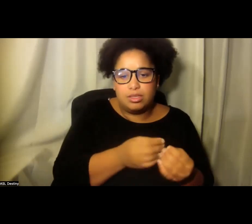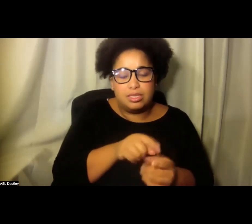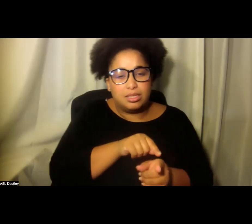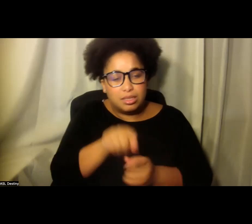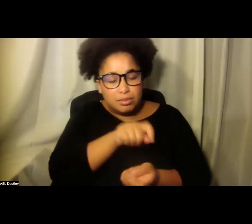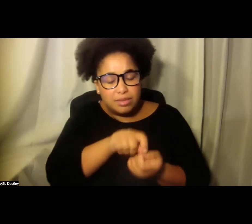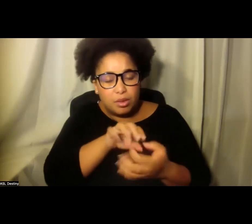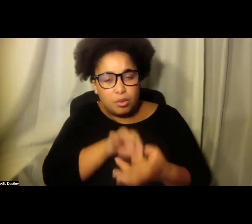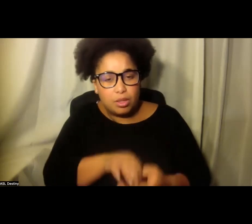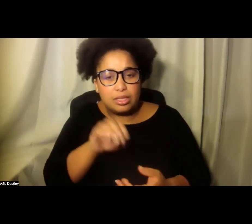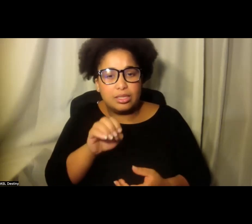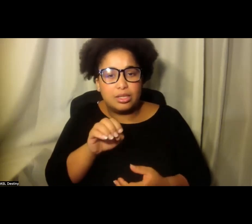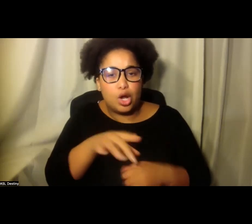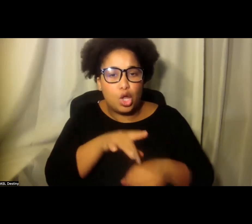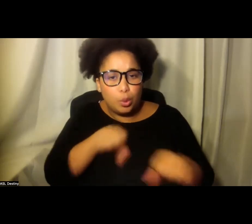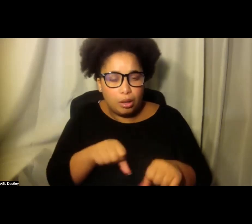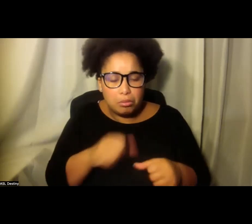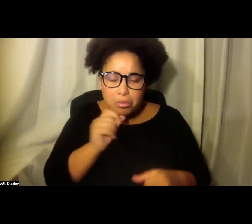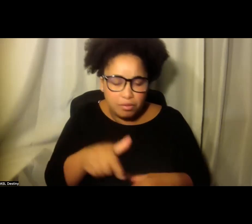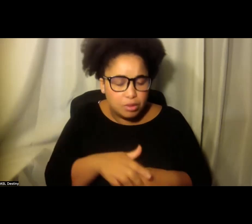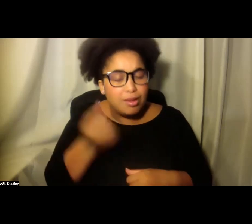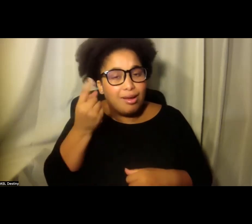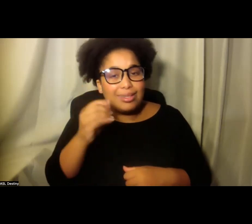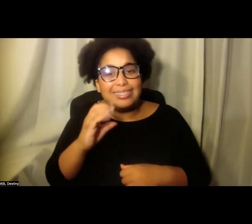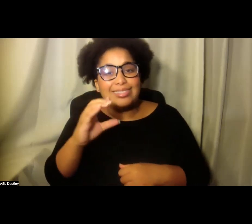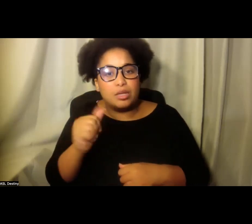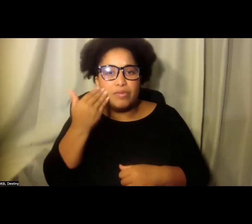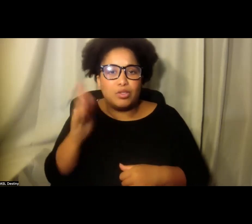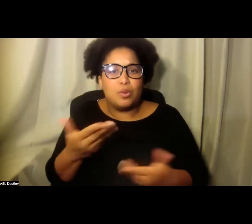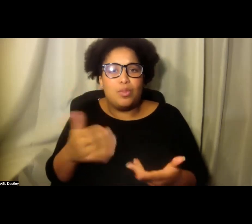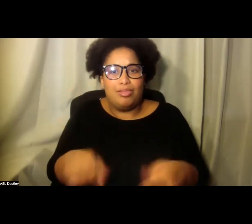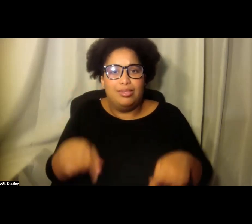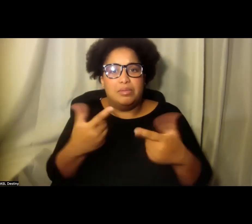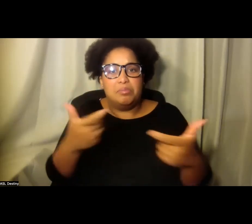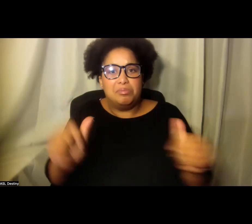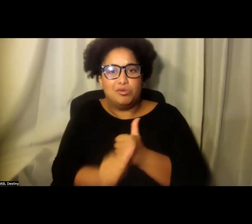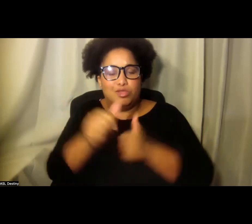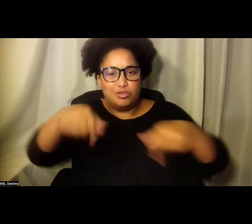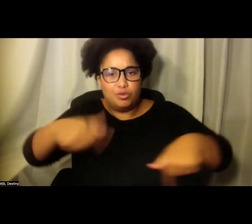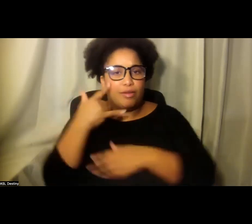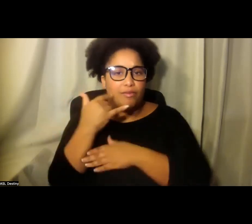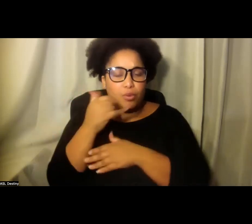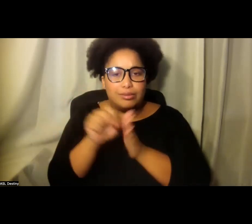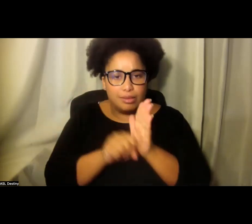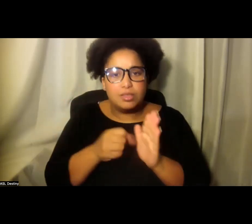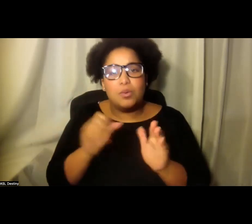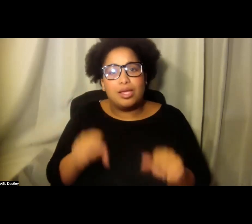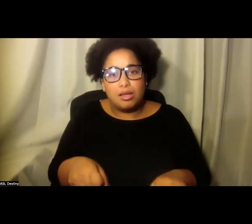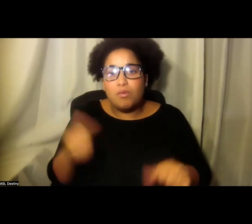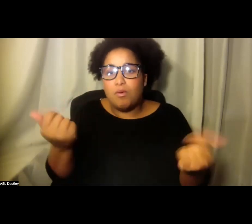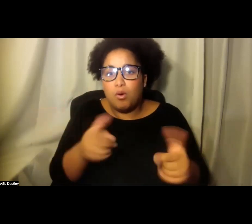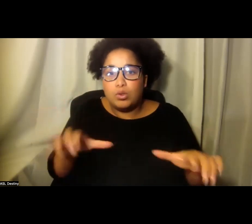know through ECA that this is a big risk that we have in this state, and there's a lot we can do to make ourselves safer for